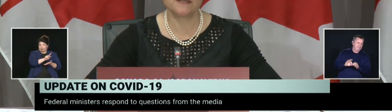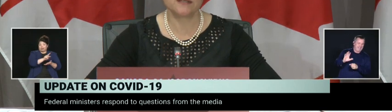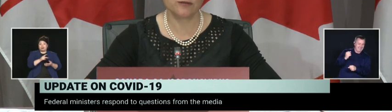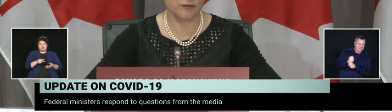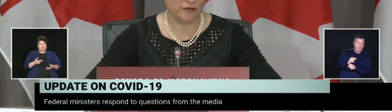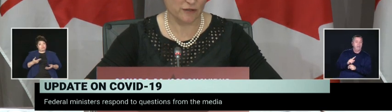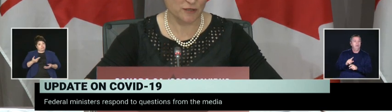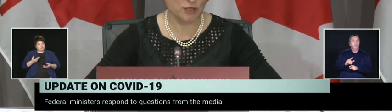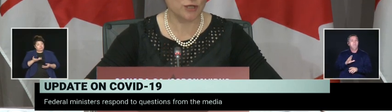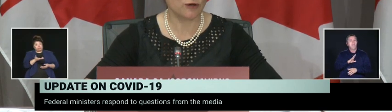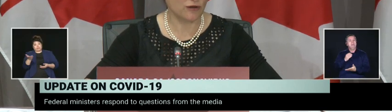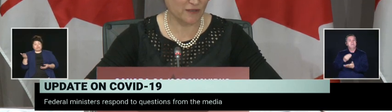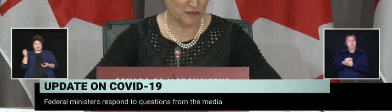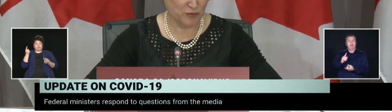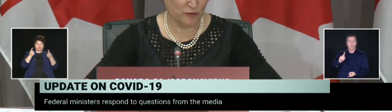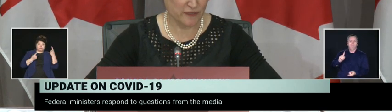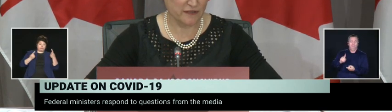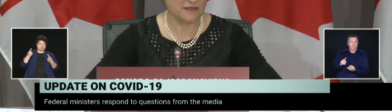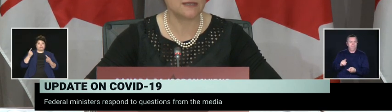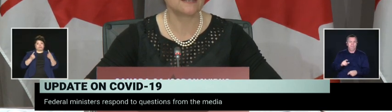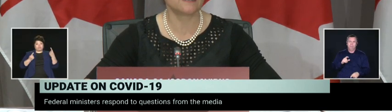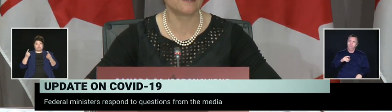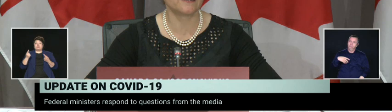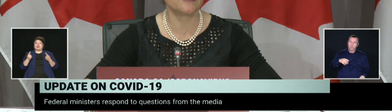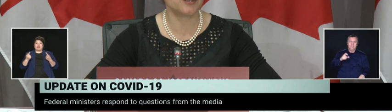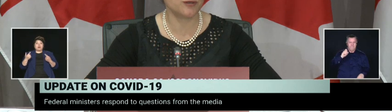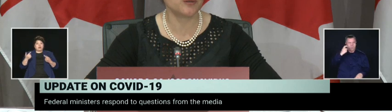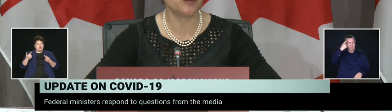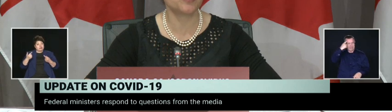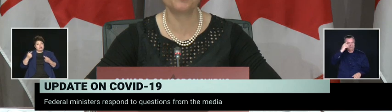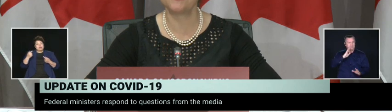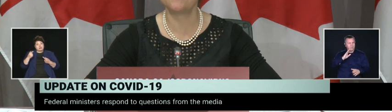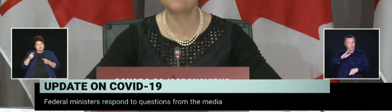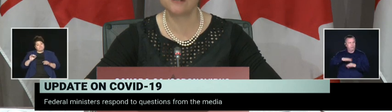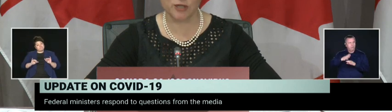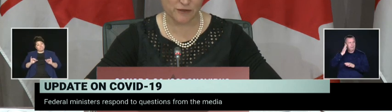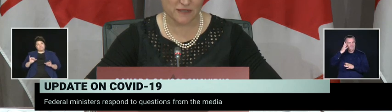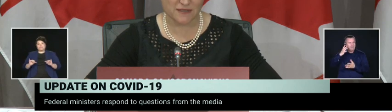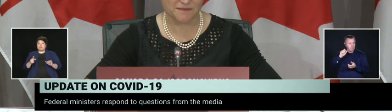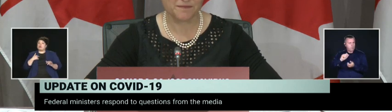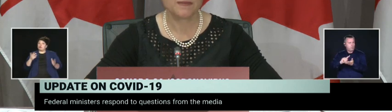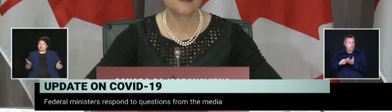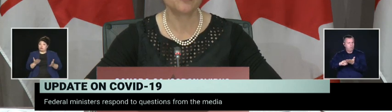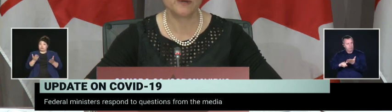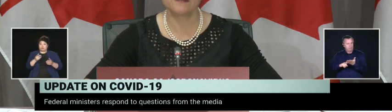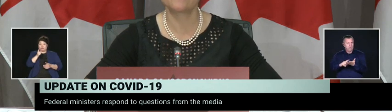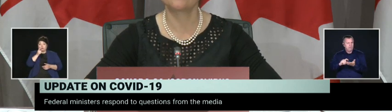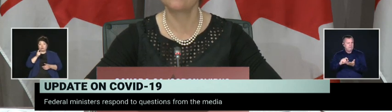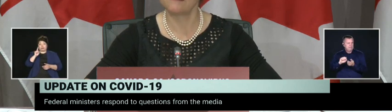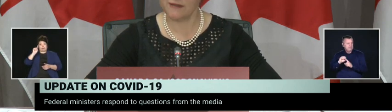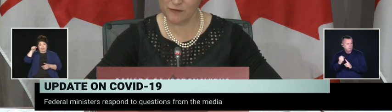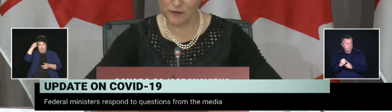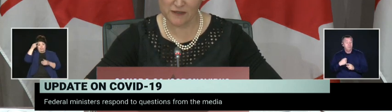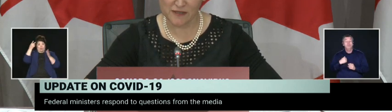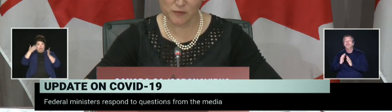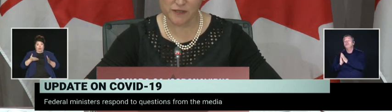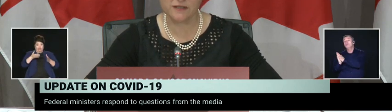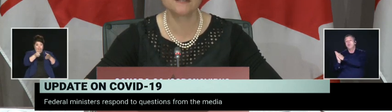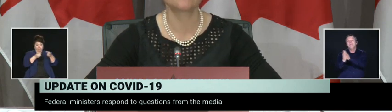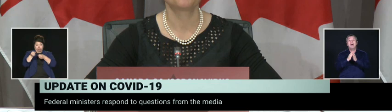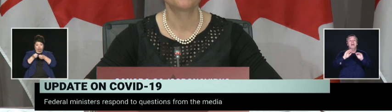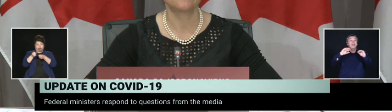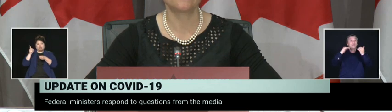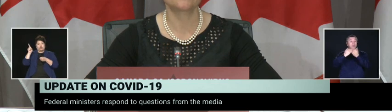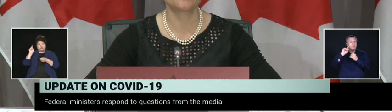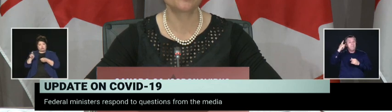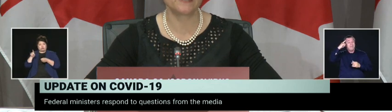I would urge all employers to be generous with their frontline